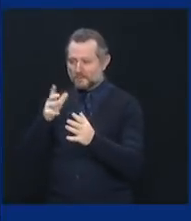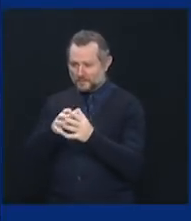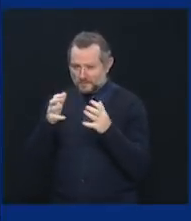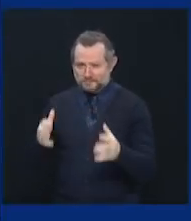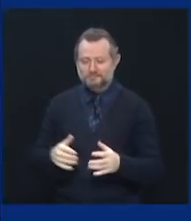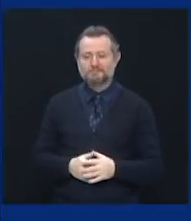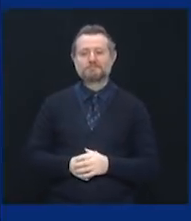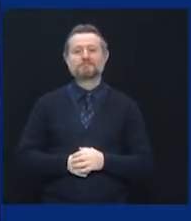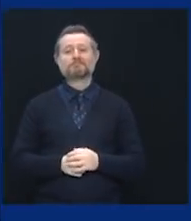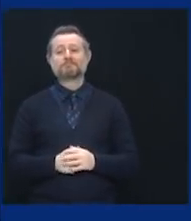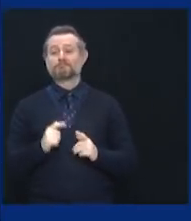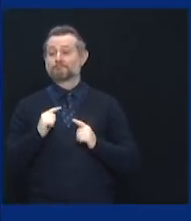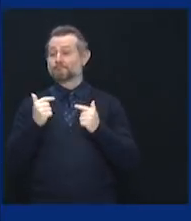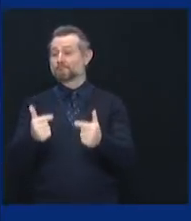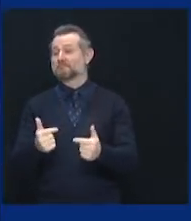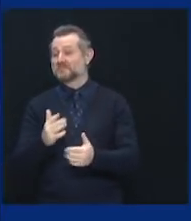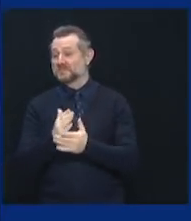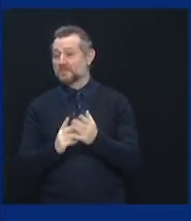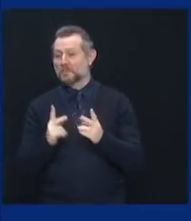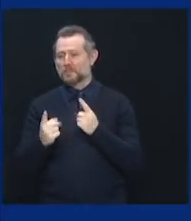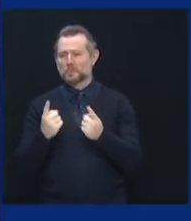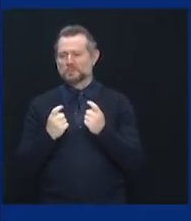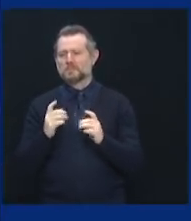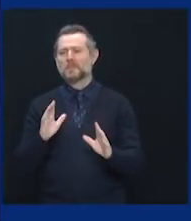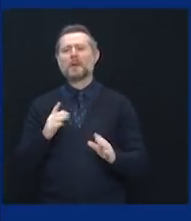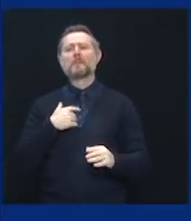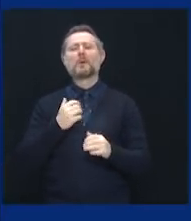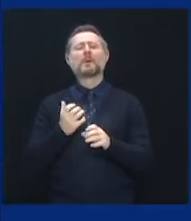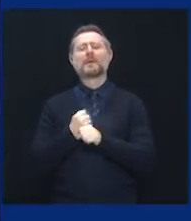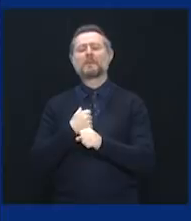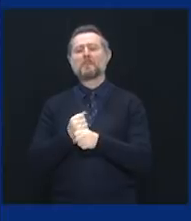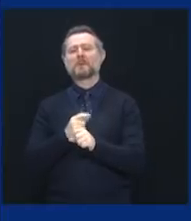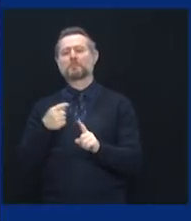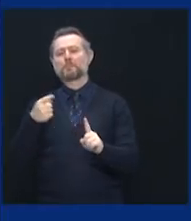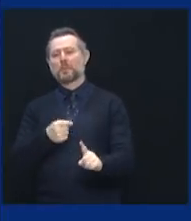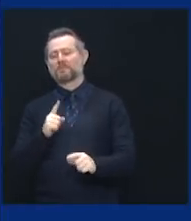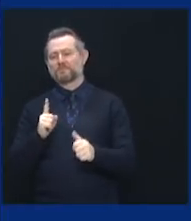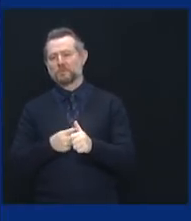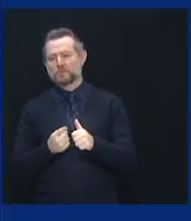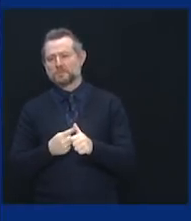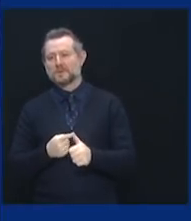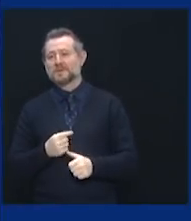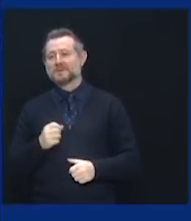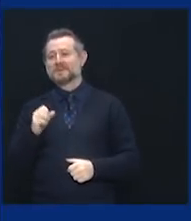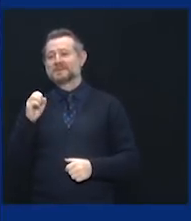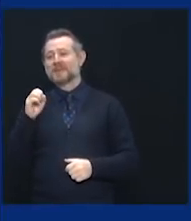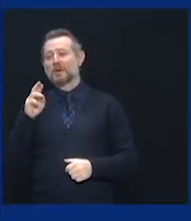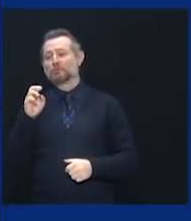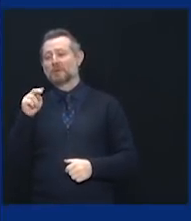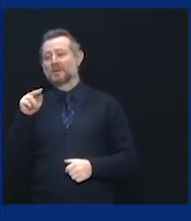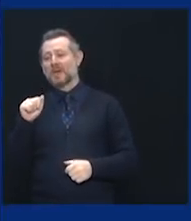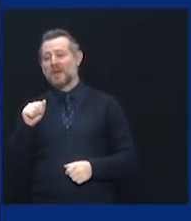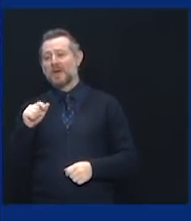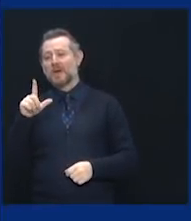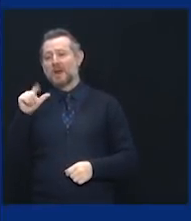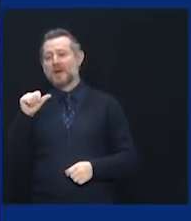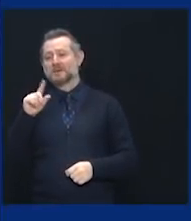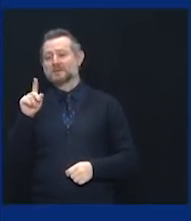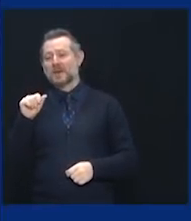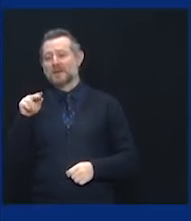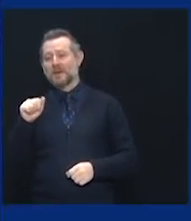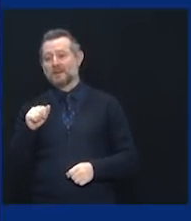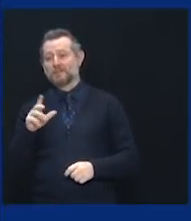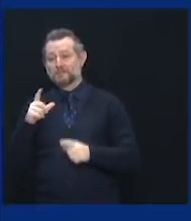of questions. One quick point just to sum up. First, Serena Lizama, not only do you have a beautiful mask, thank you for your leadership in organizing